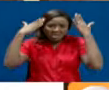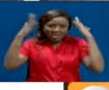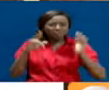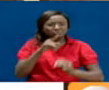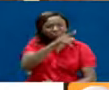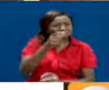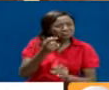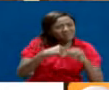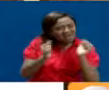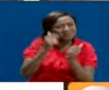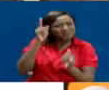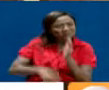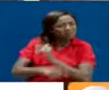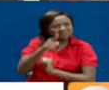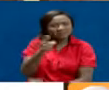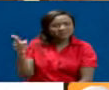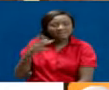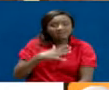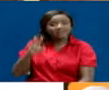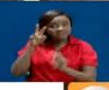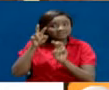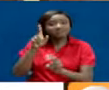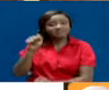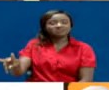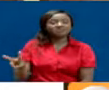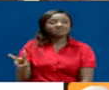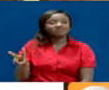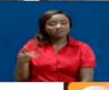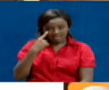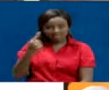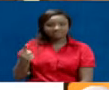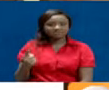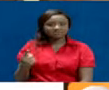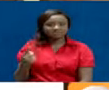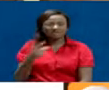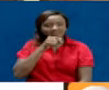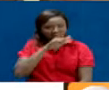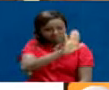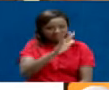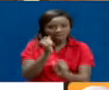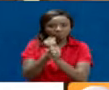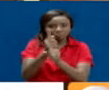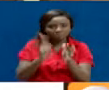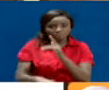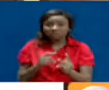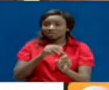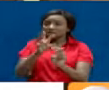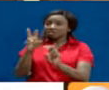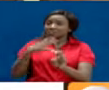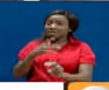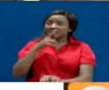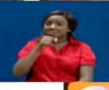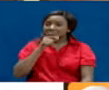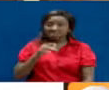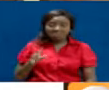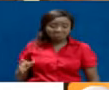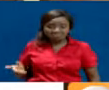me, what is going on? I said, check on the TV and see what your men are doing. Then he said, oh, my men are